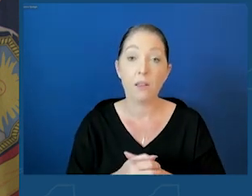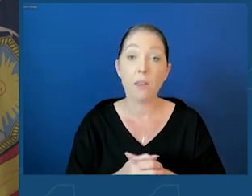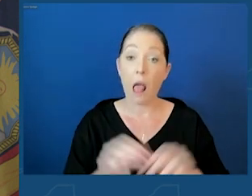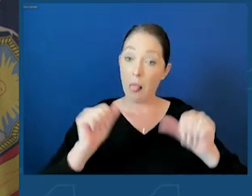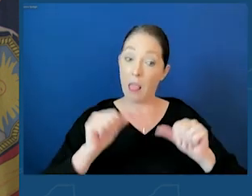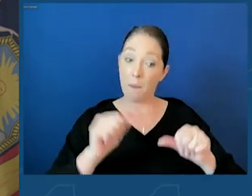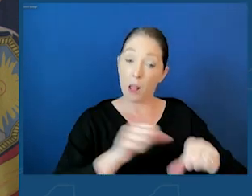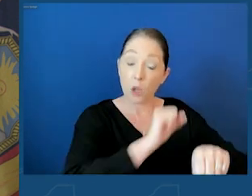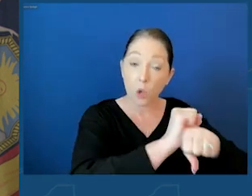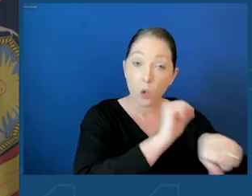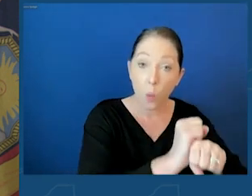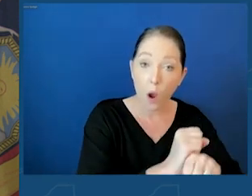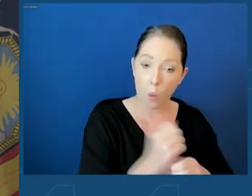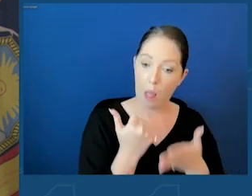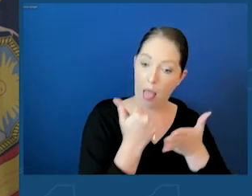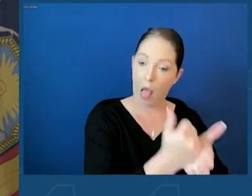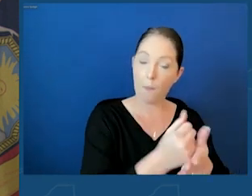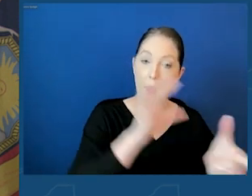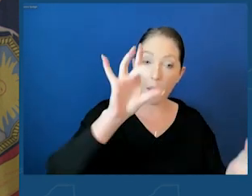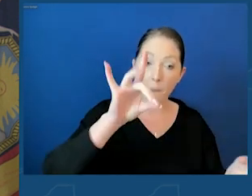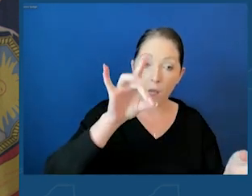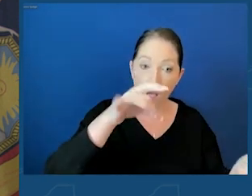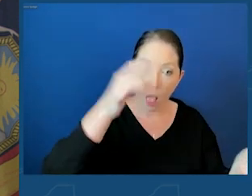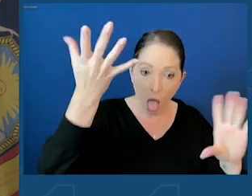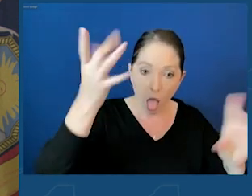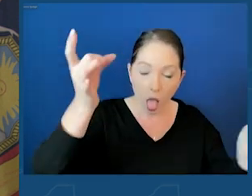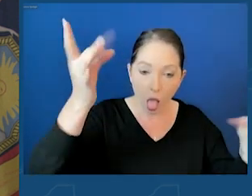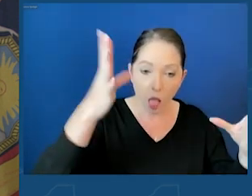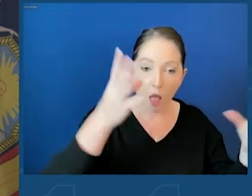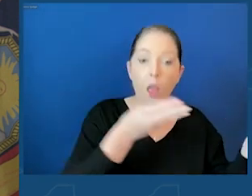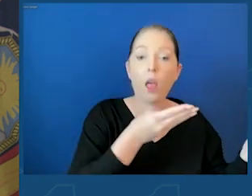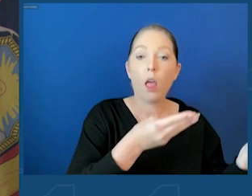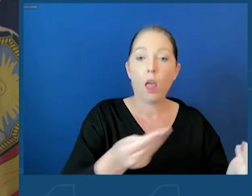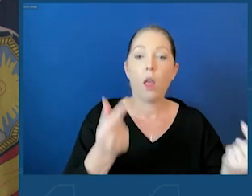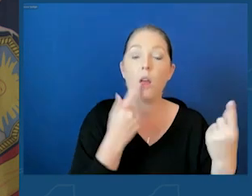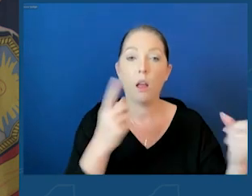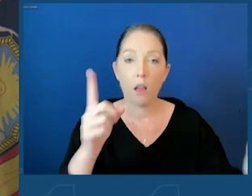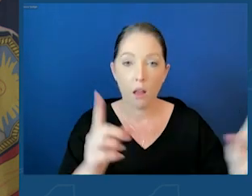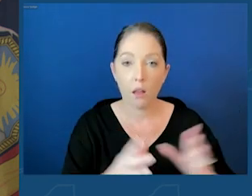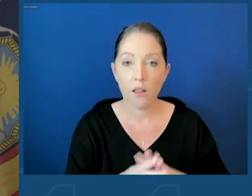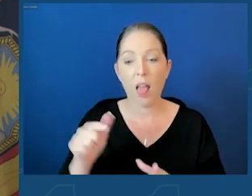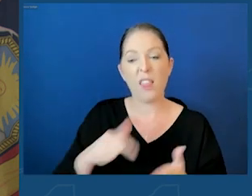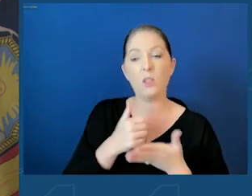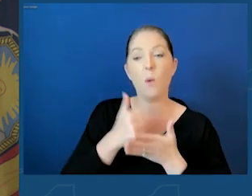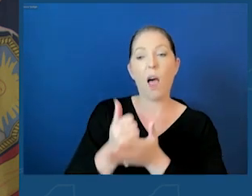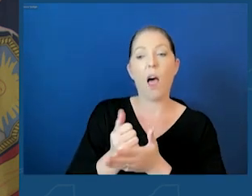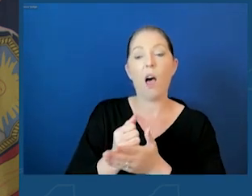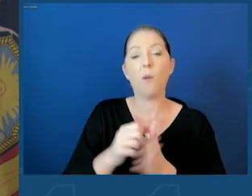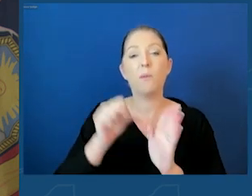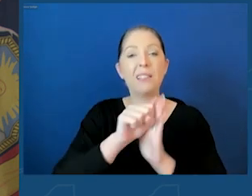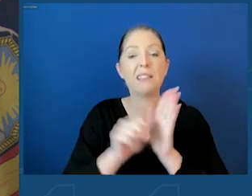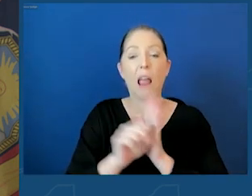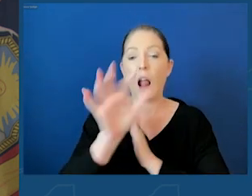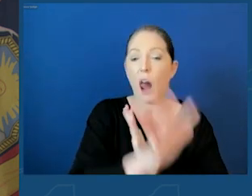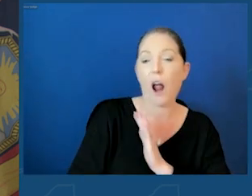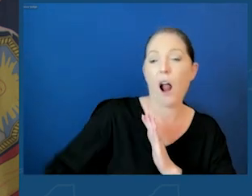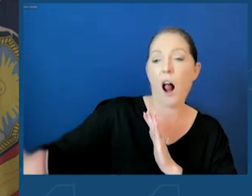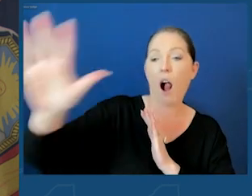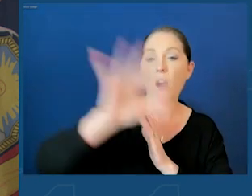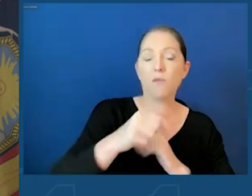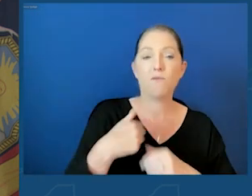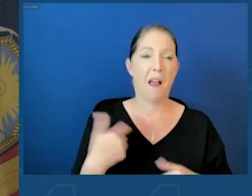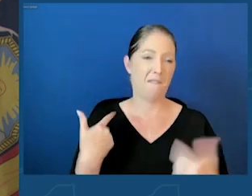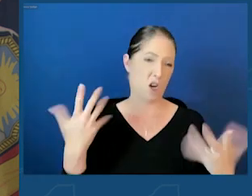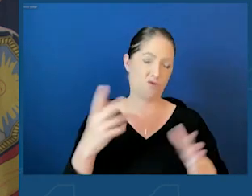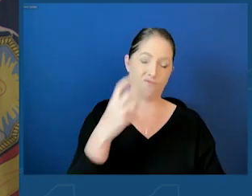helps solve another crisis that we're experiencing in every corner of the state. I travel the state a lot. I've spoken to many